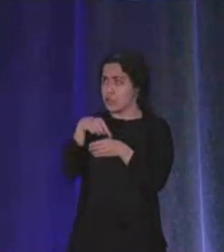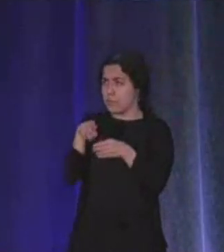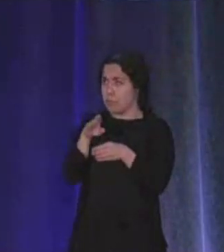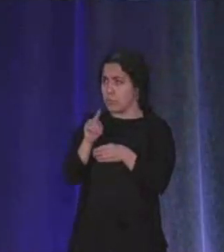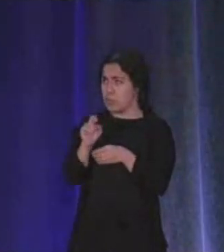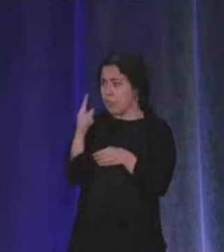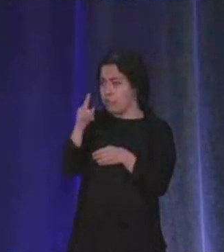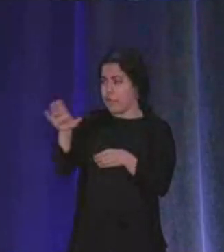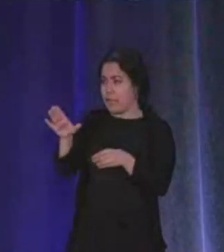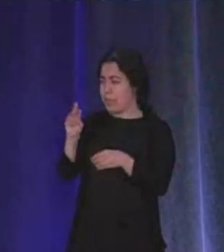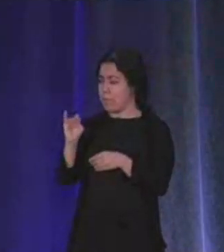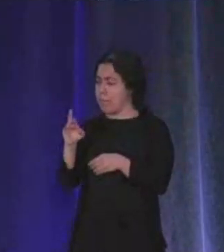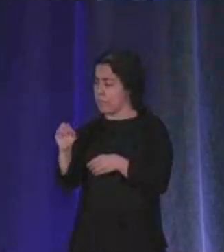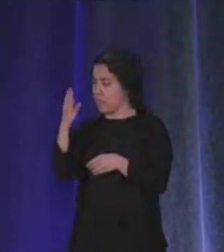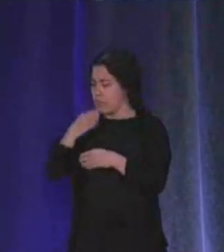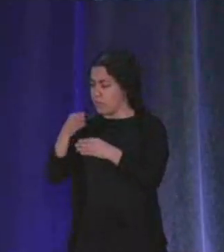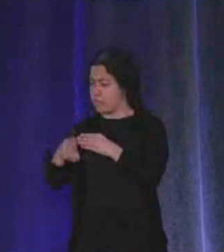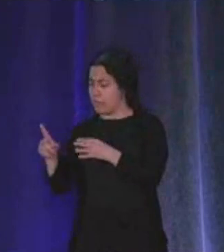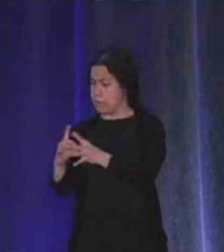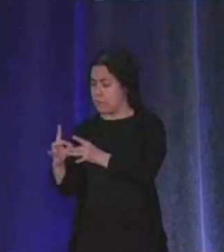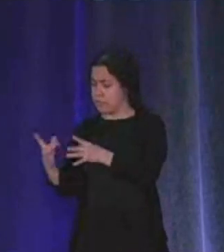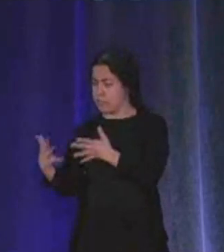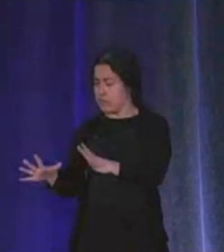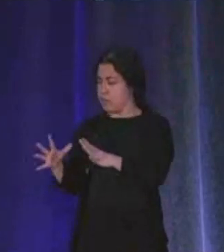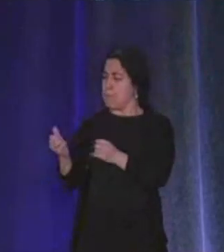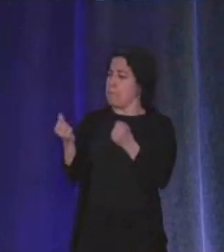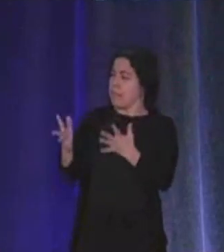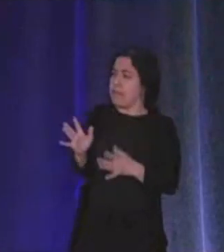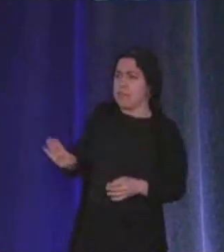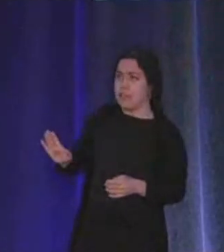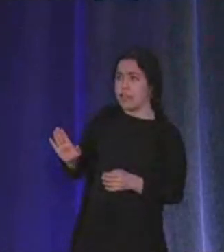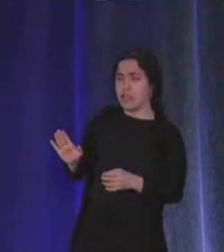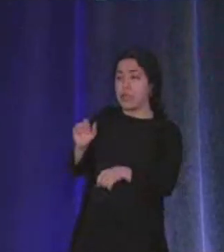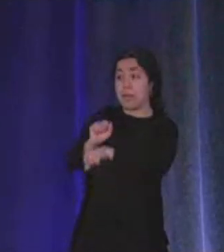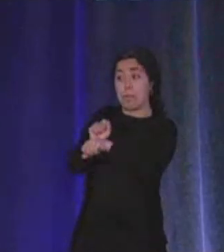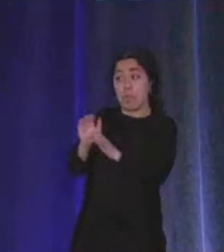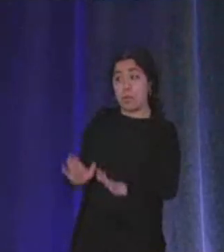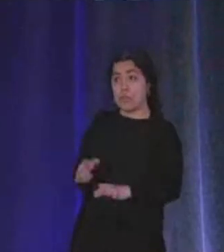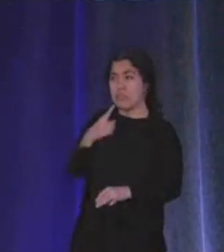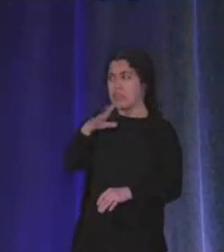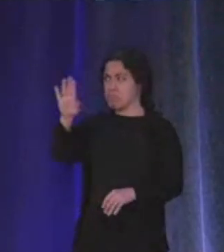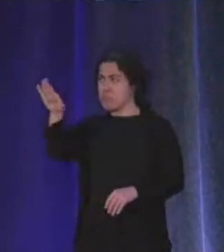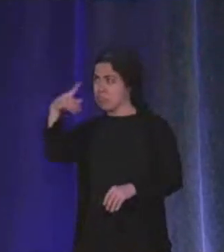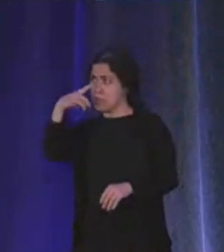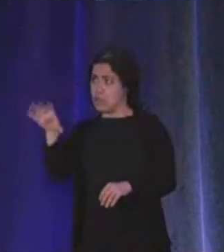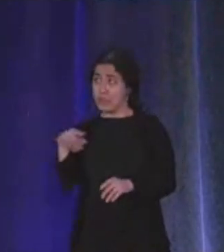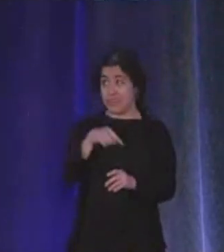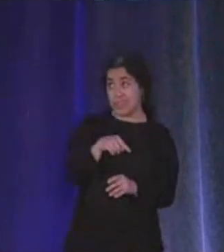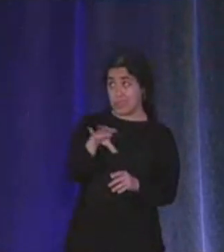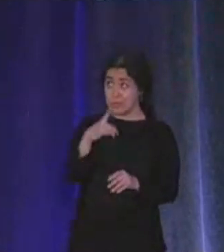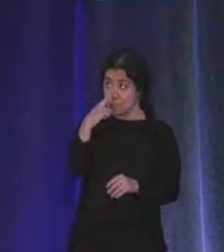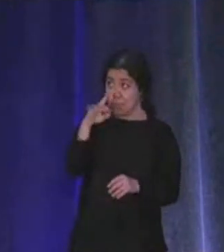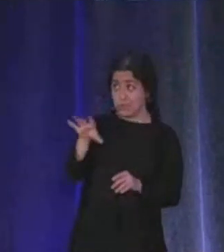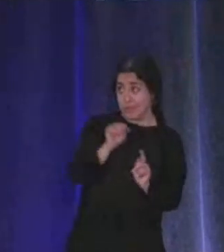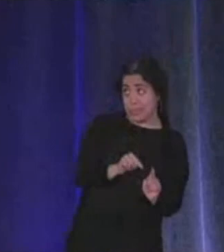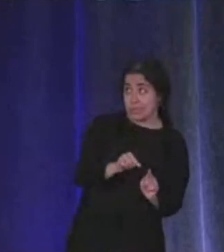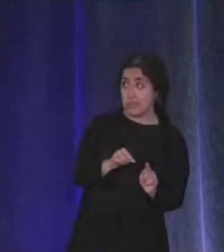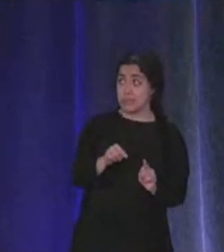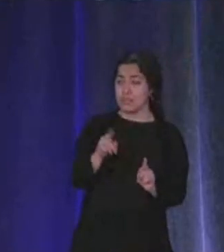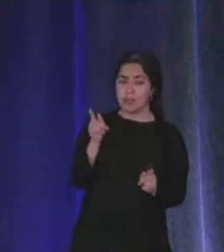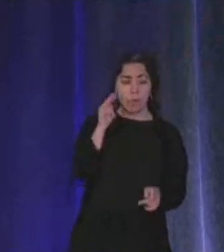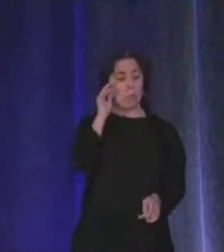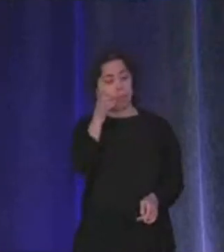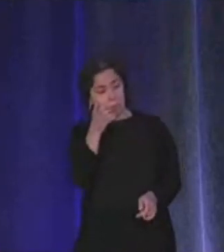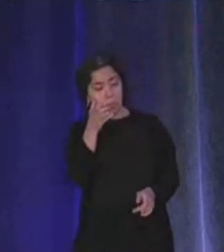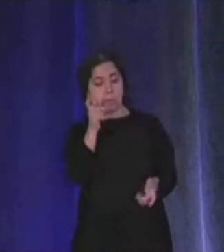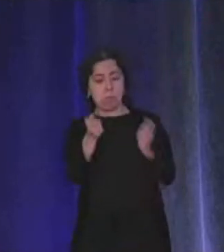micro front ends. And they mentioned that, a lot of their employees said, hey, can you do this? Can you do that? So whether it's